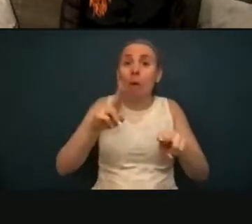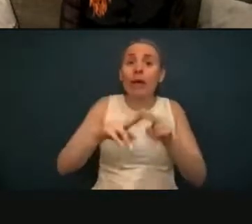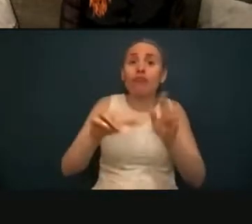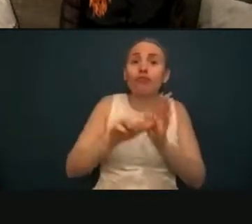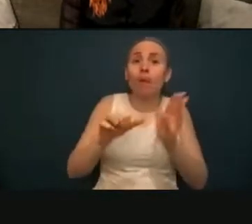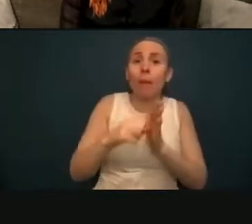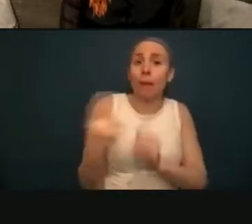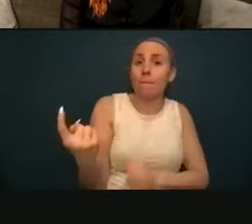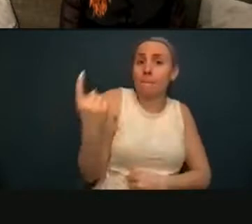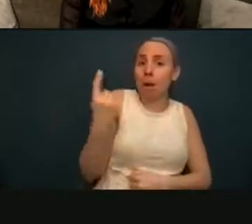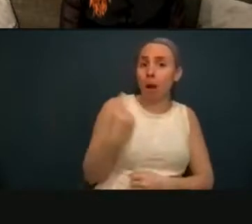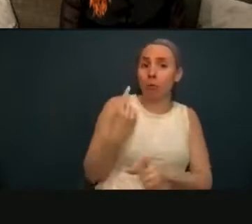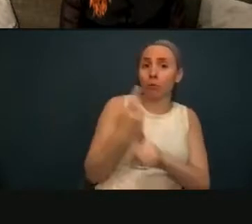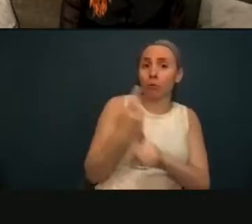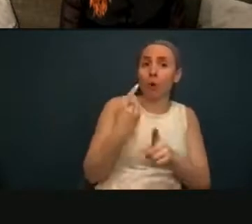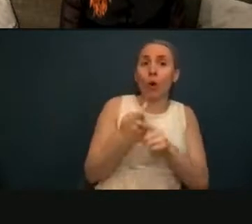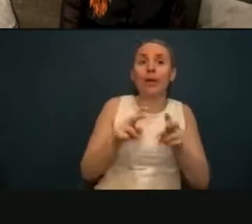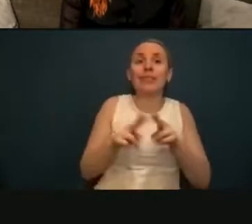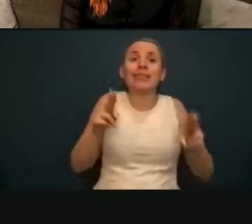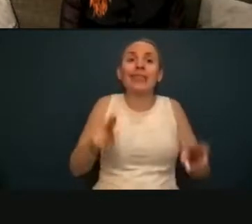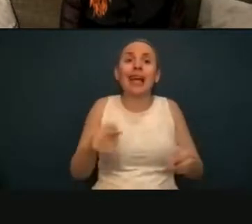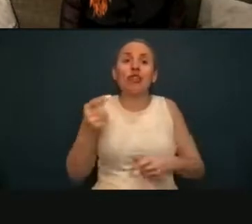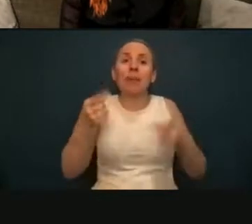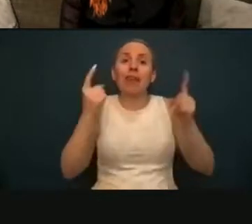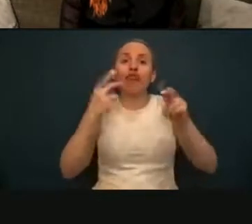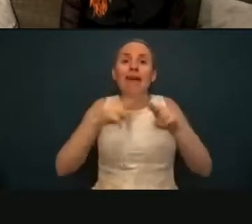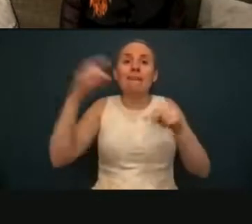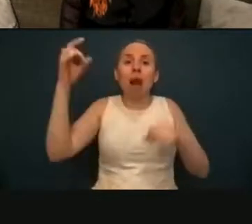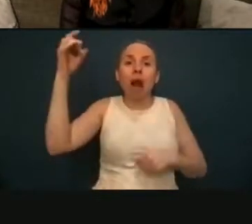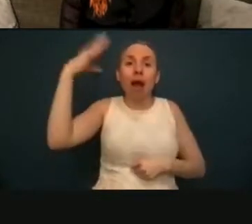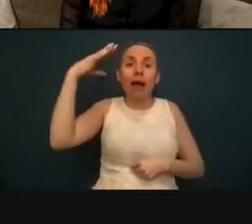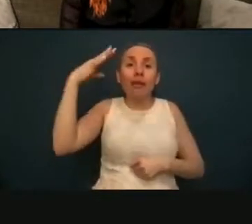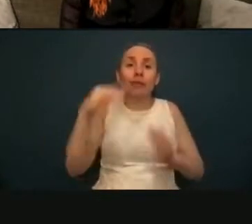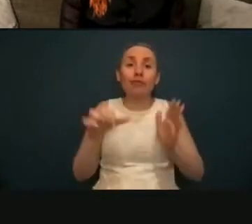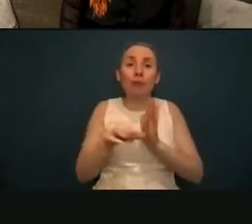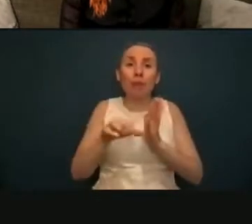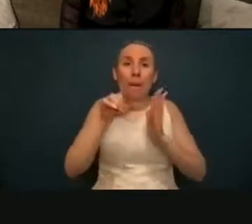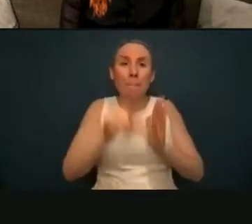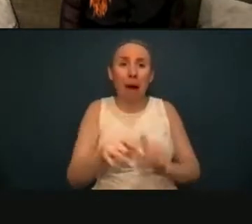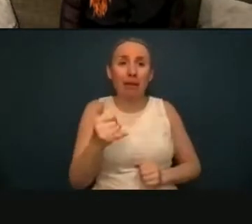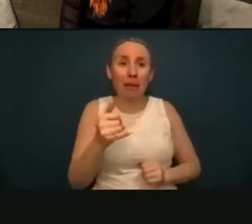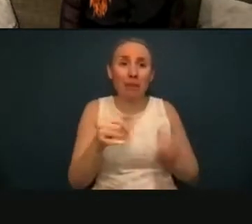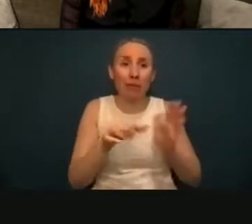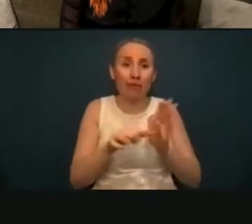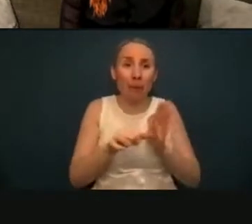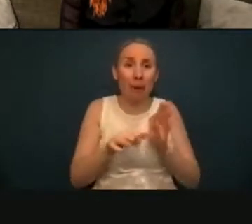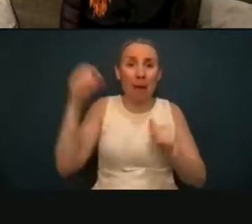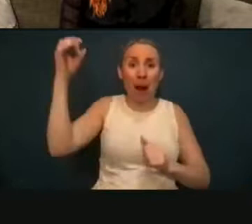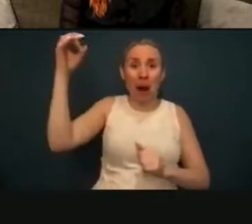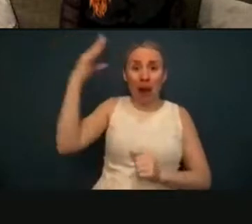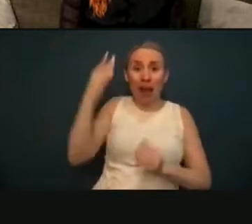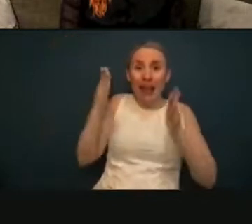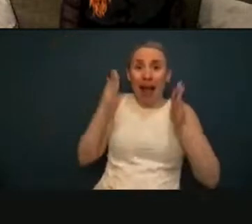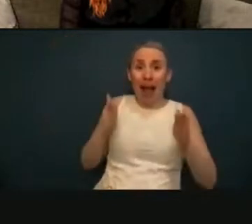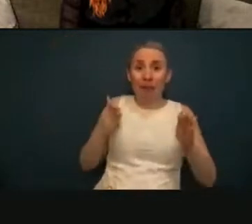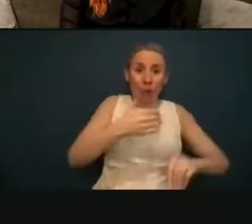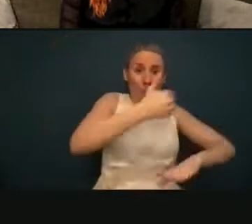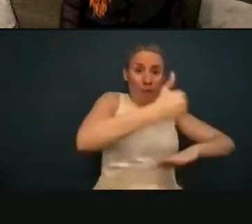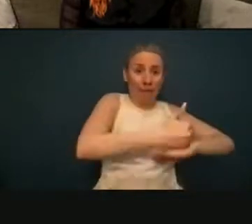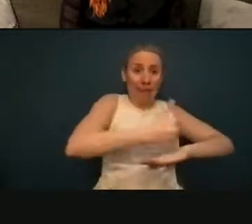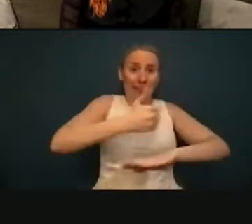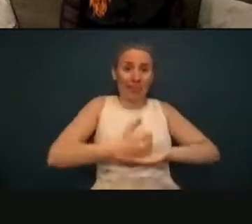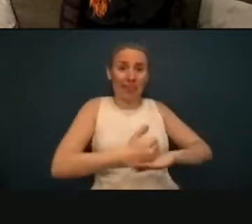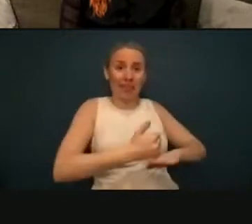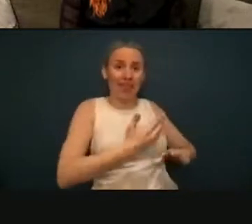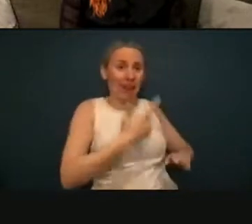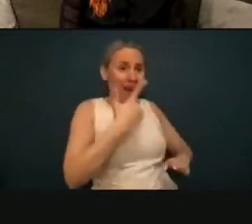stage manager and we'll see if we can move it. But then there were a couple of occasions where it was like, well, the lights have to be there and they can't be moved. So then it